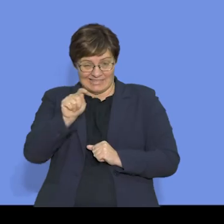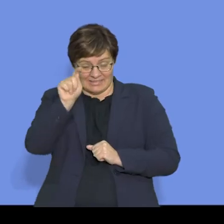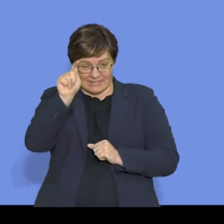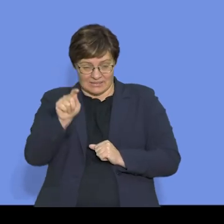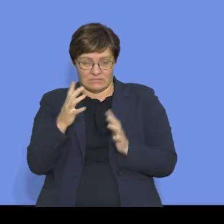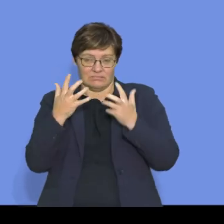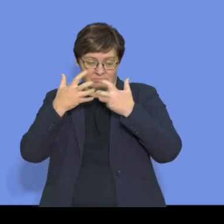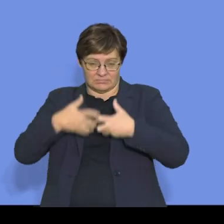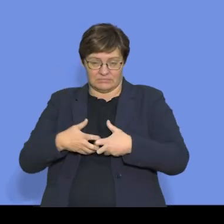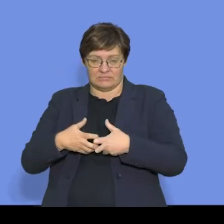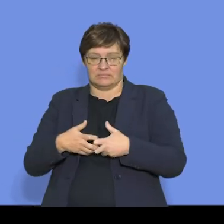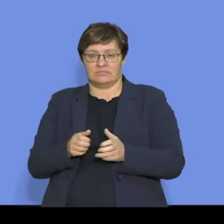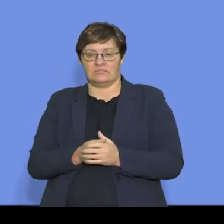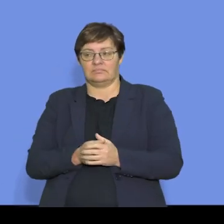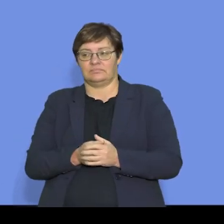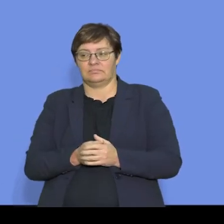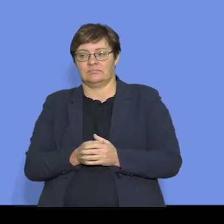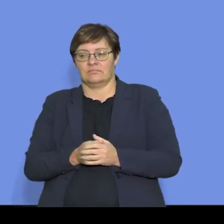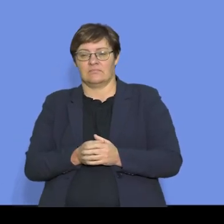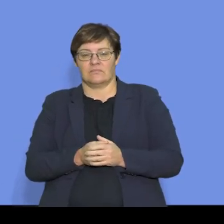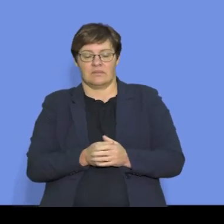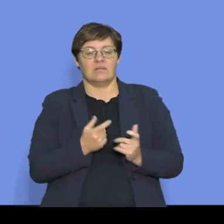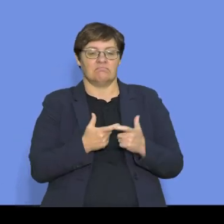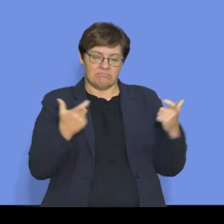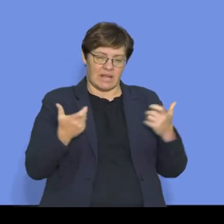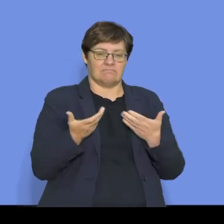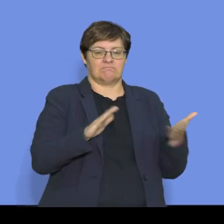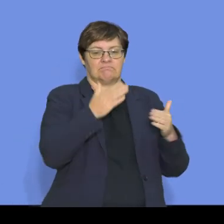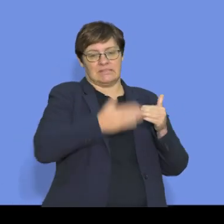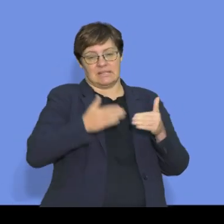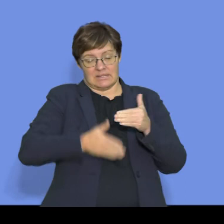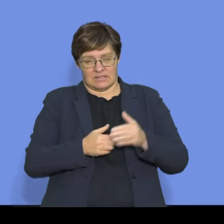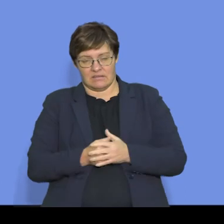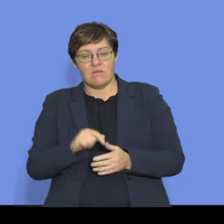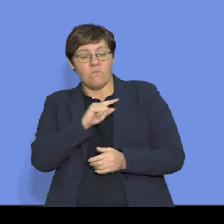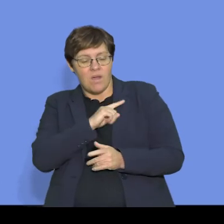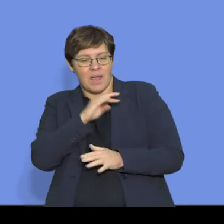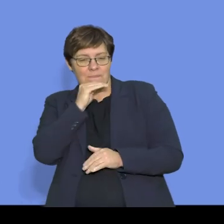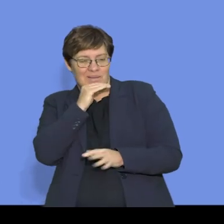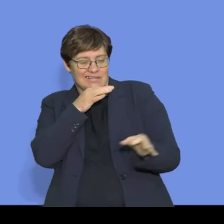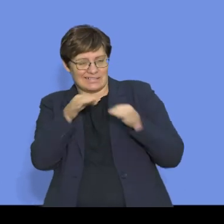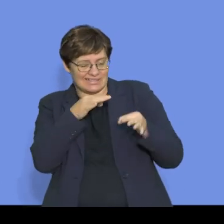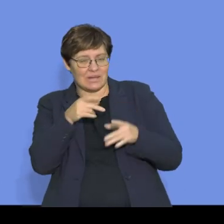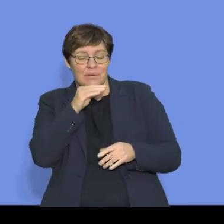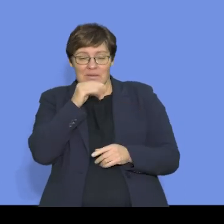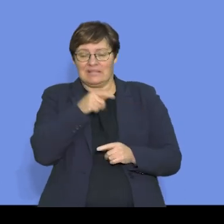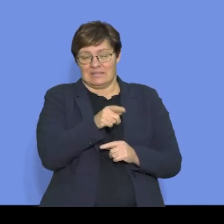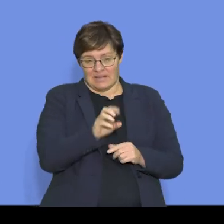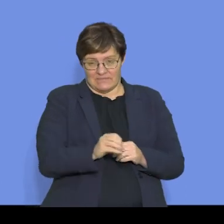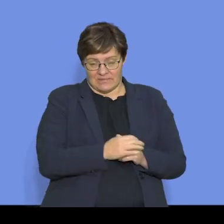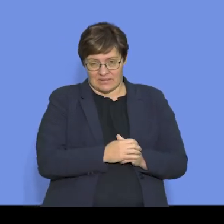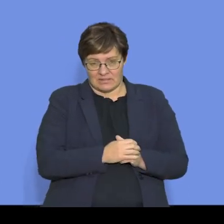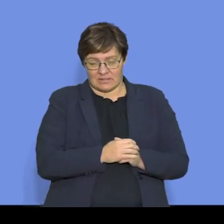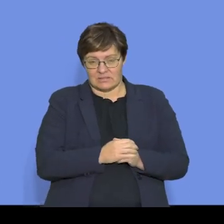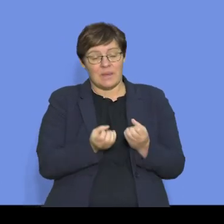peaks obviously correlate with our mass extinctions, because that's what the definition of a